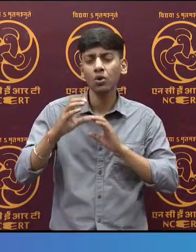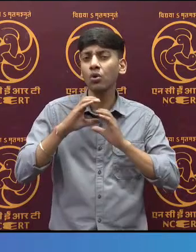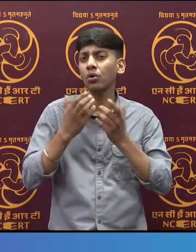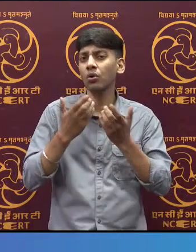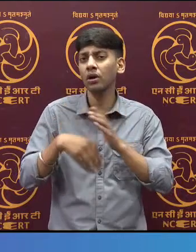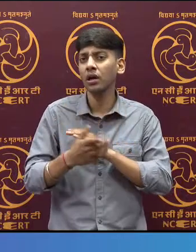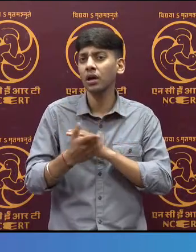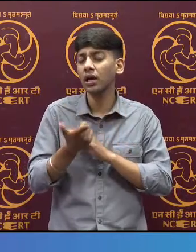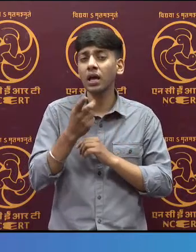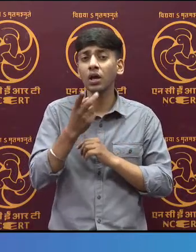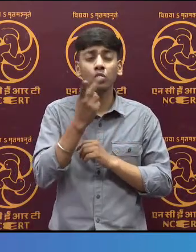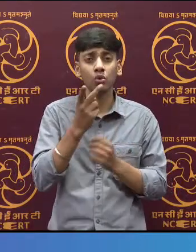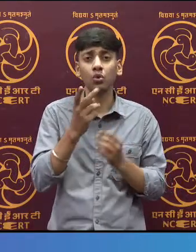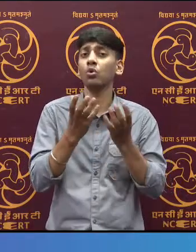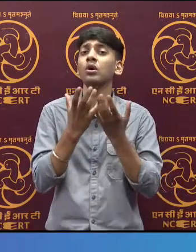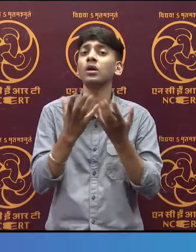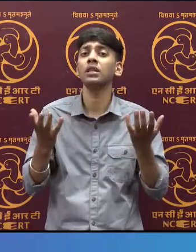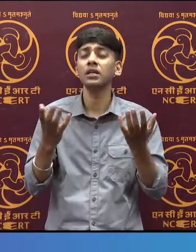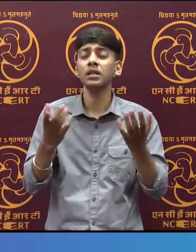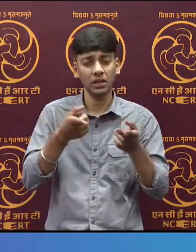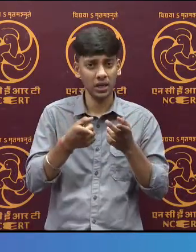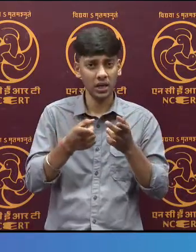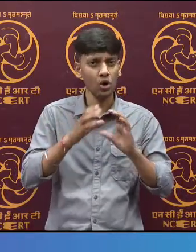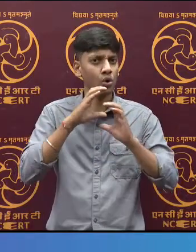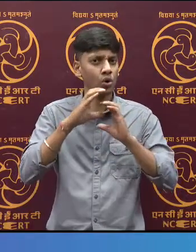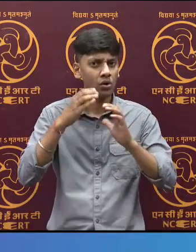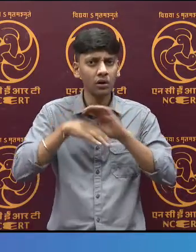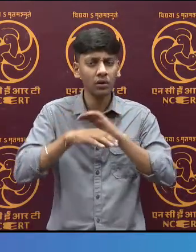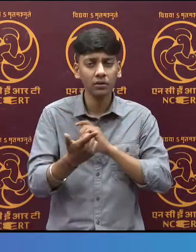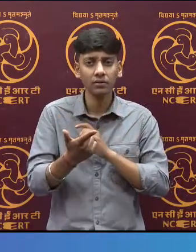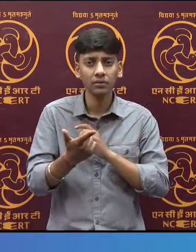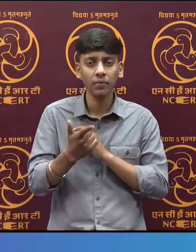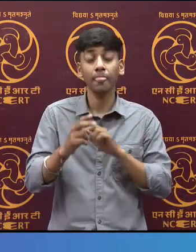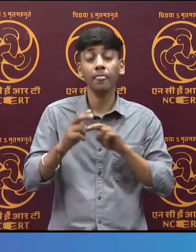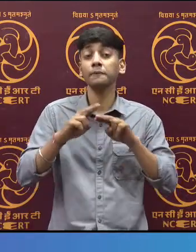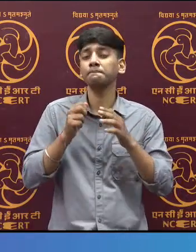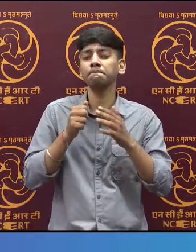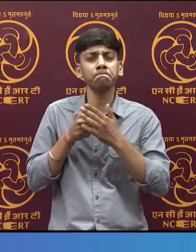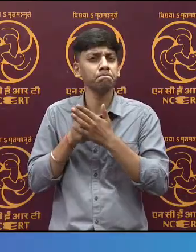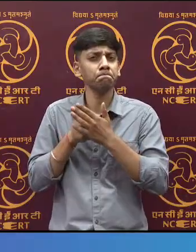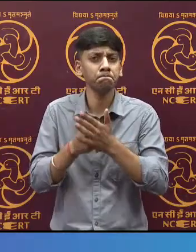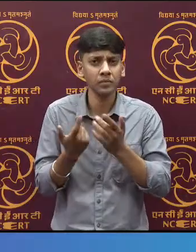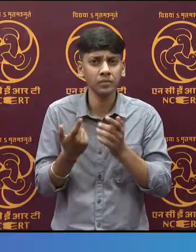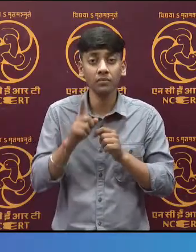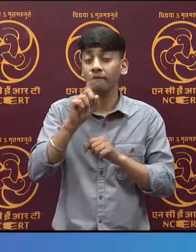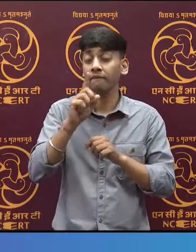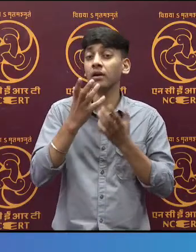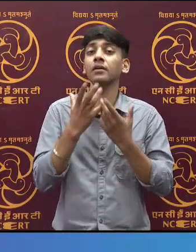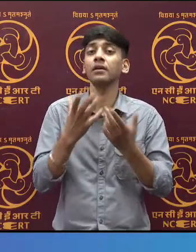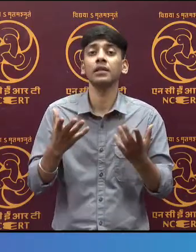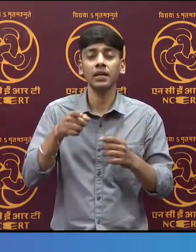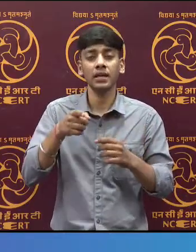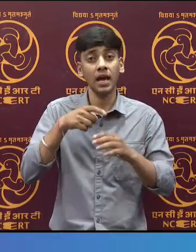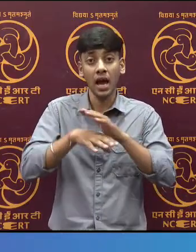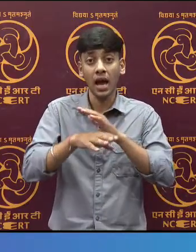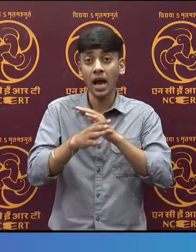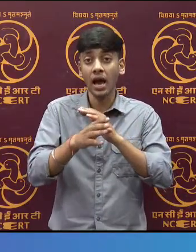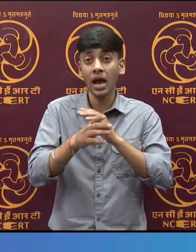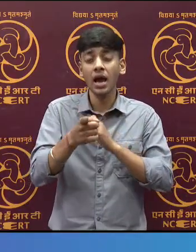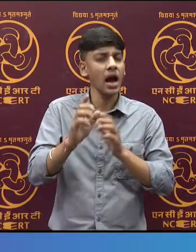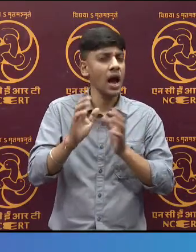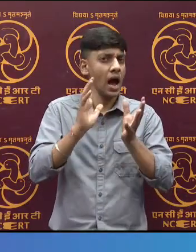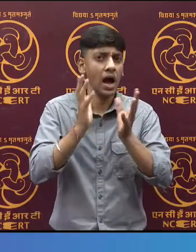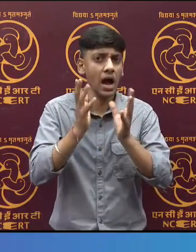forces between these two objects, but here we are talking about the force of one object with its relation to